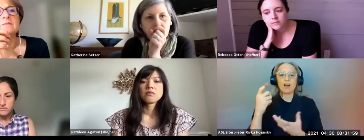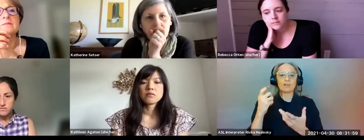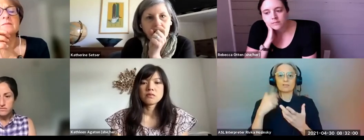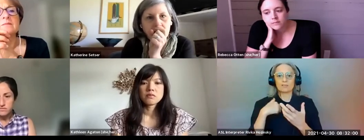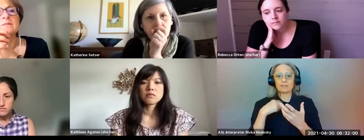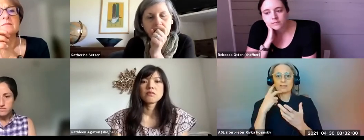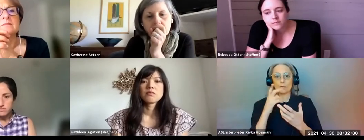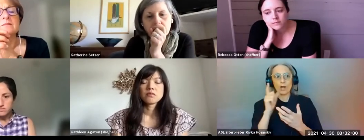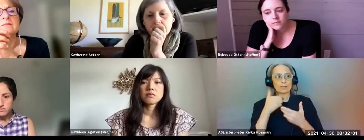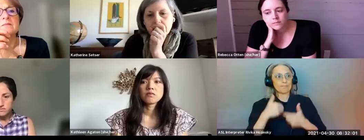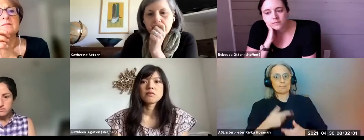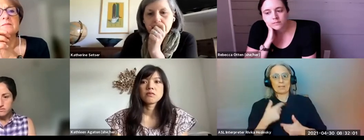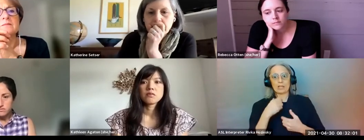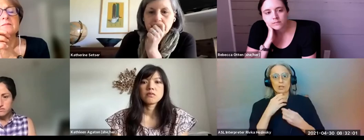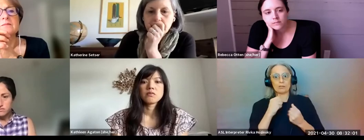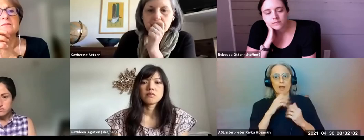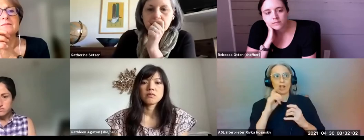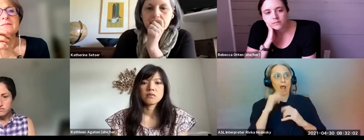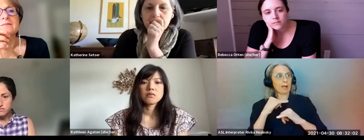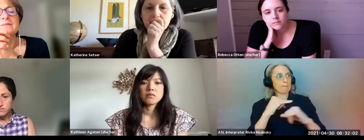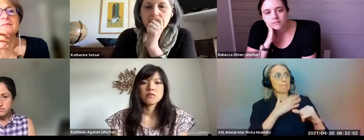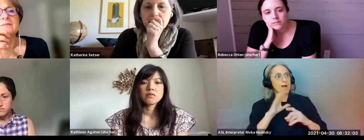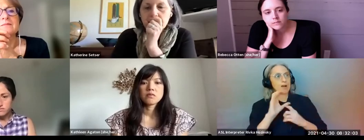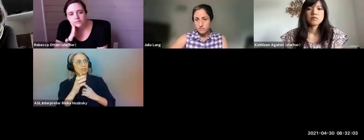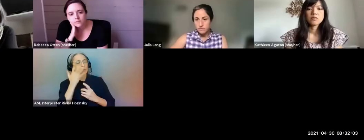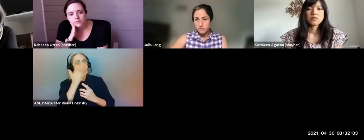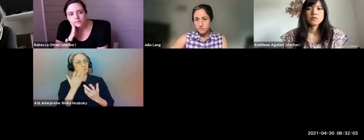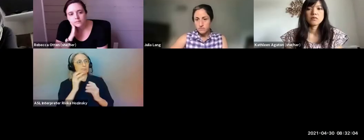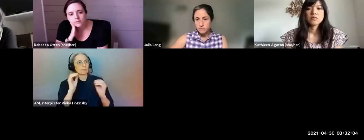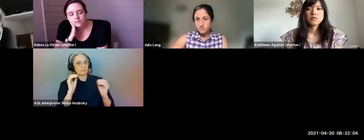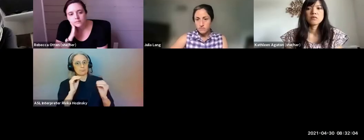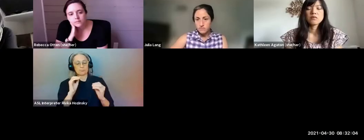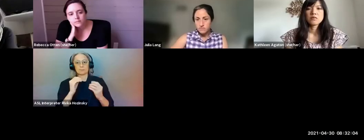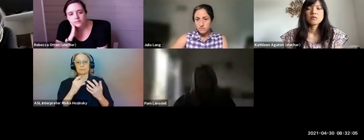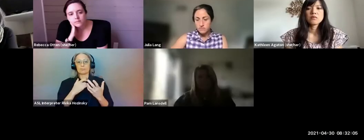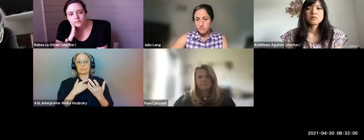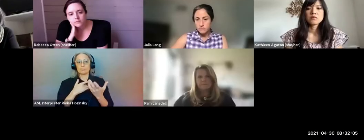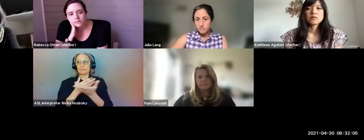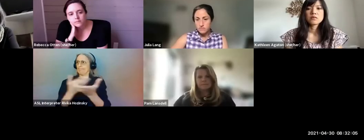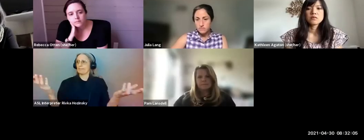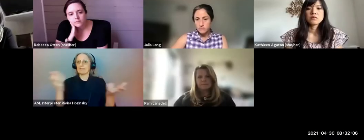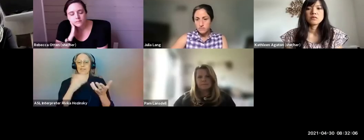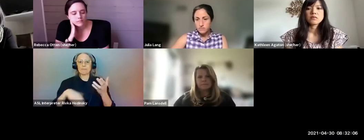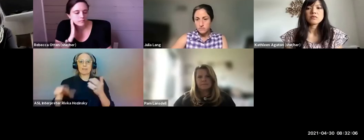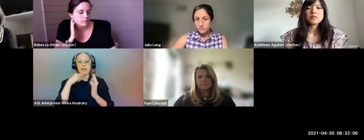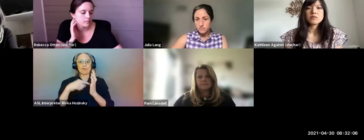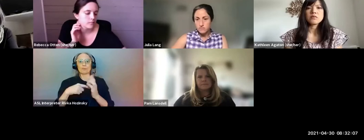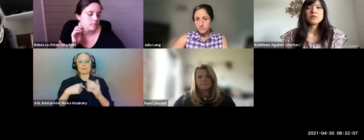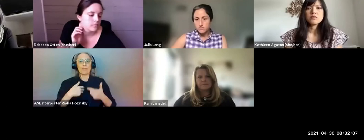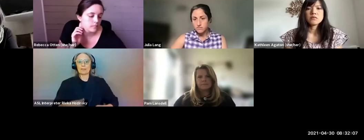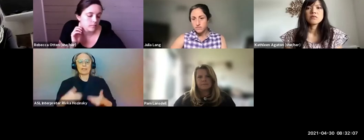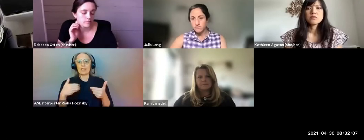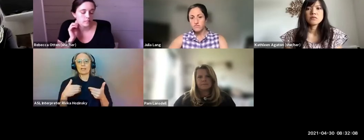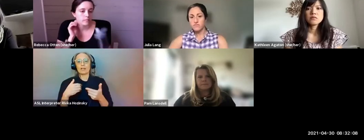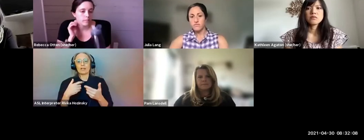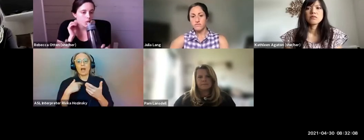identities, you know, or backgrounds that are maybe closer to the former colonizers, or also have to do this space of pushing back, you know,